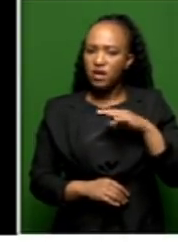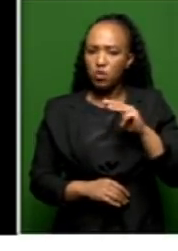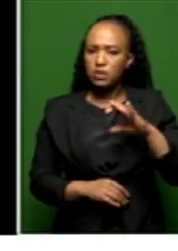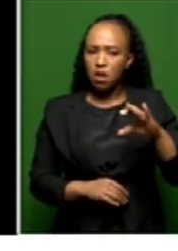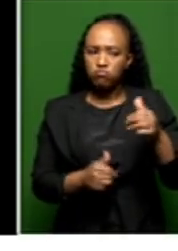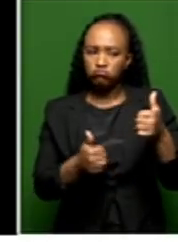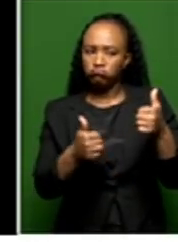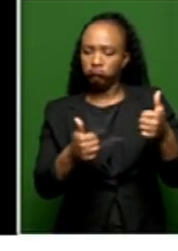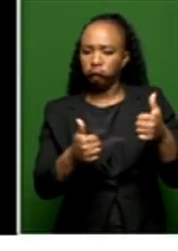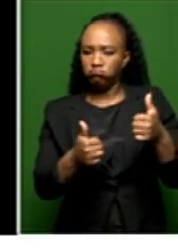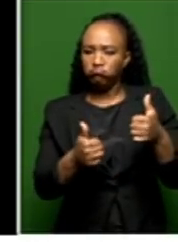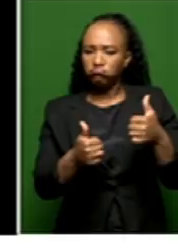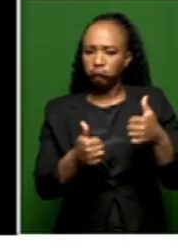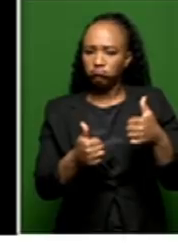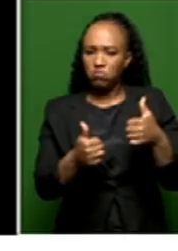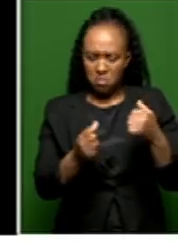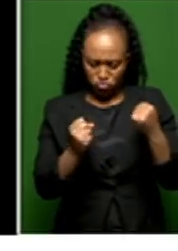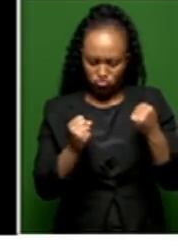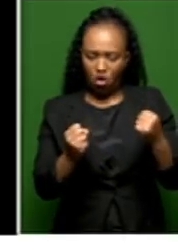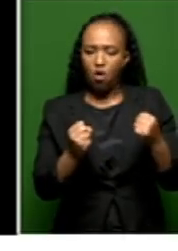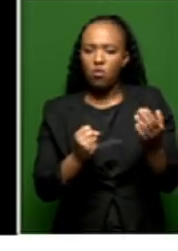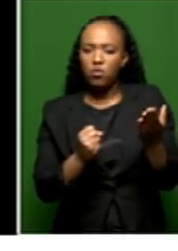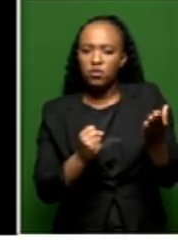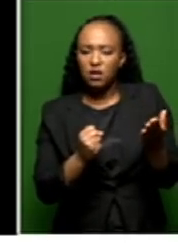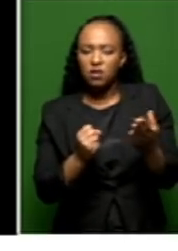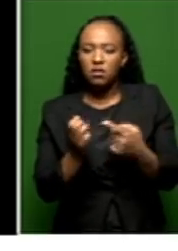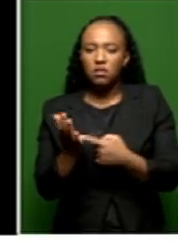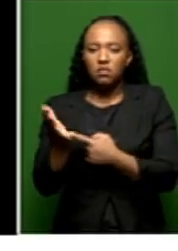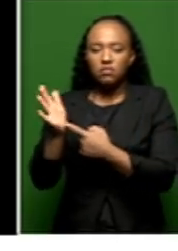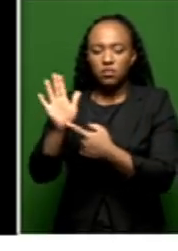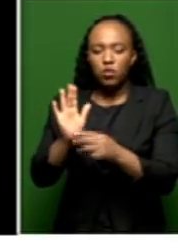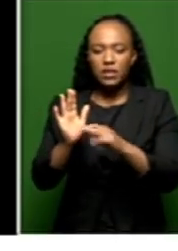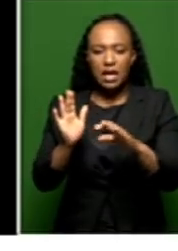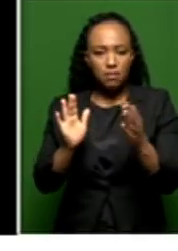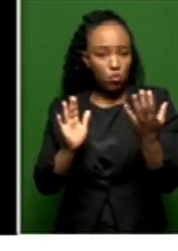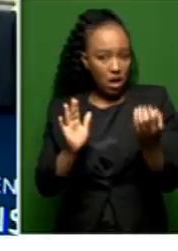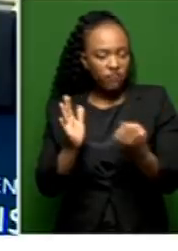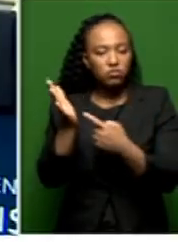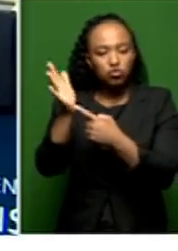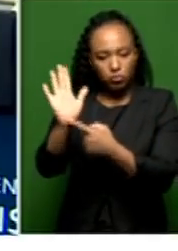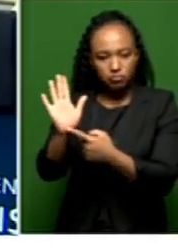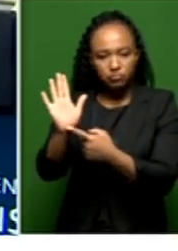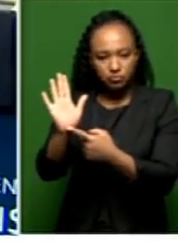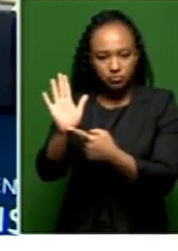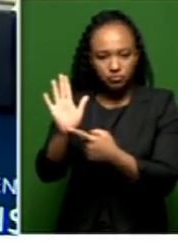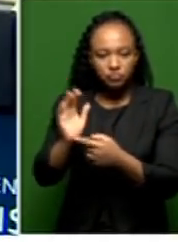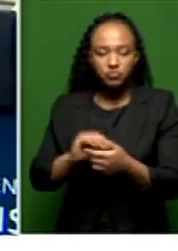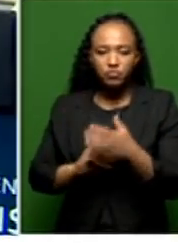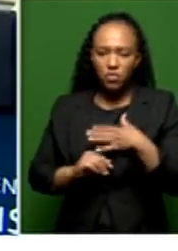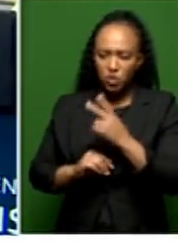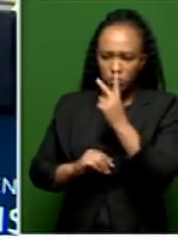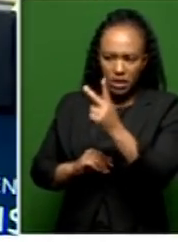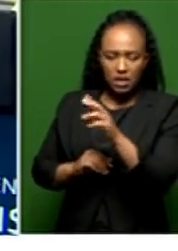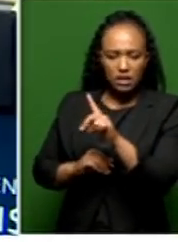of consolidate its own stronghold. So let's bring up the Western Cape if we have that, and see how the